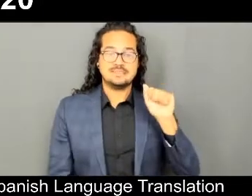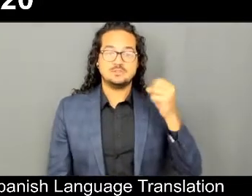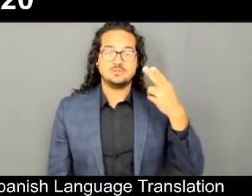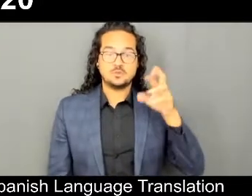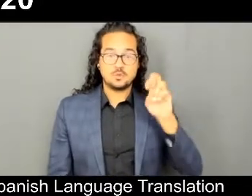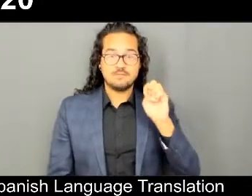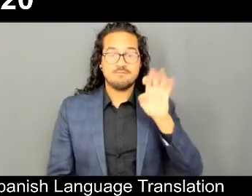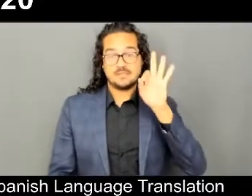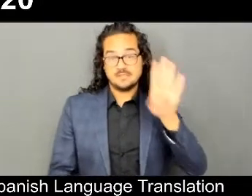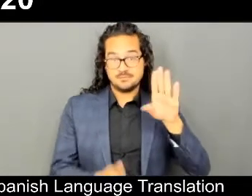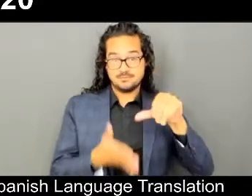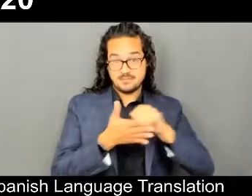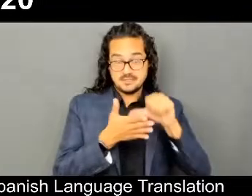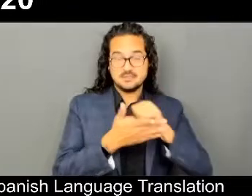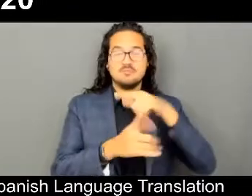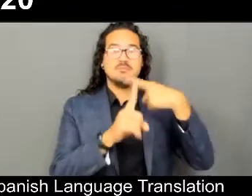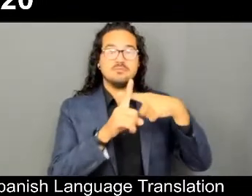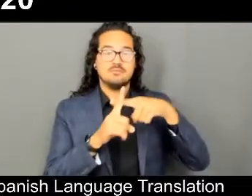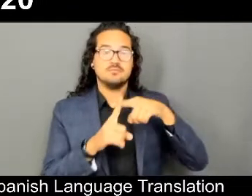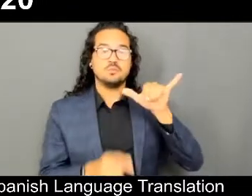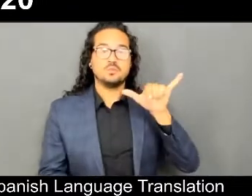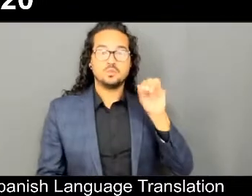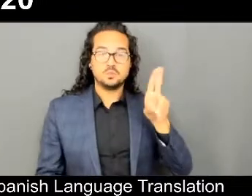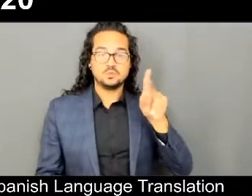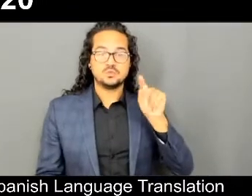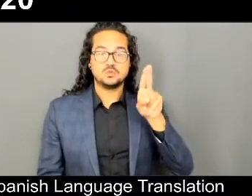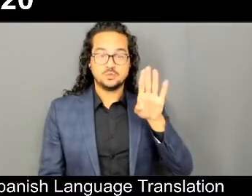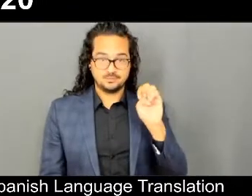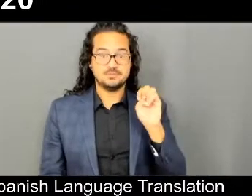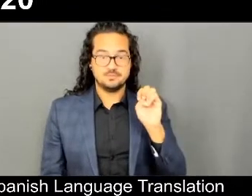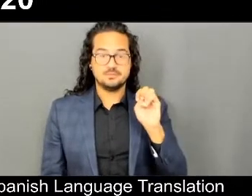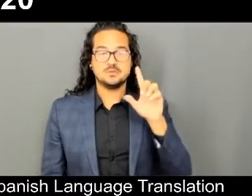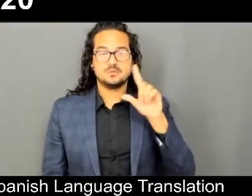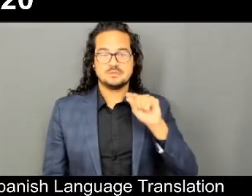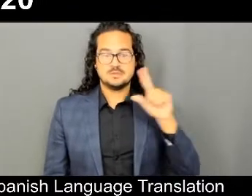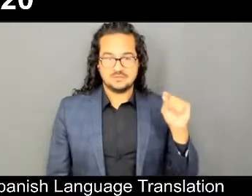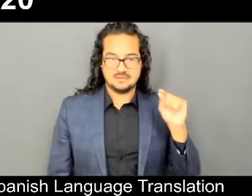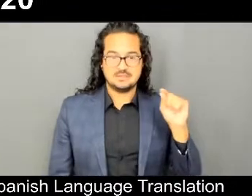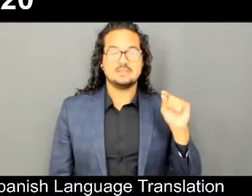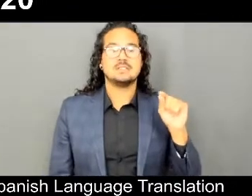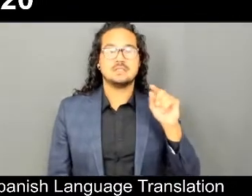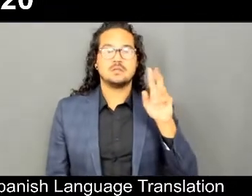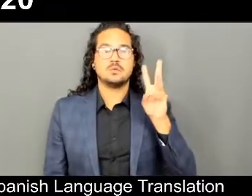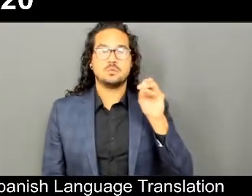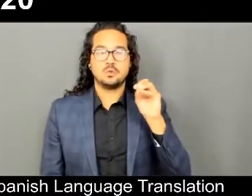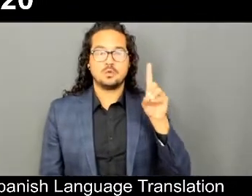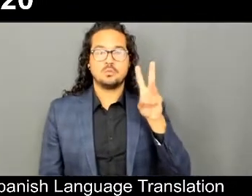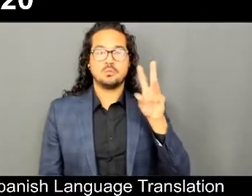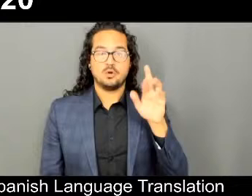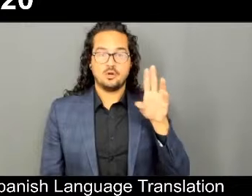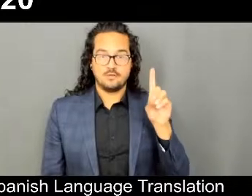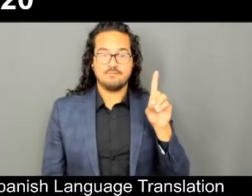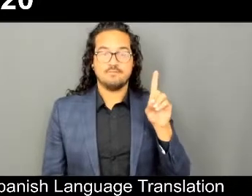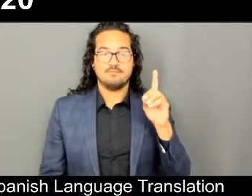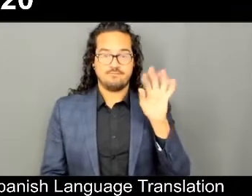2020 Woodward Fire channel, the Community Media Center of Marin,